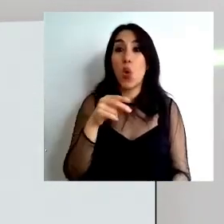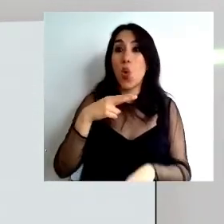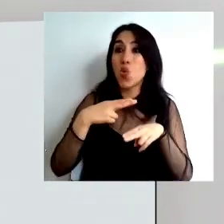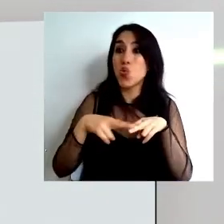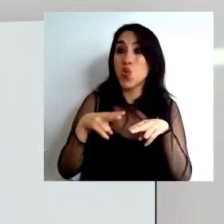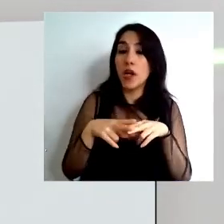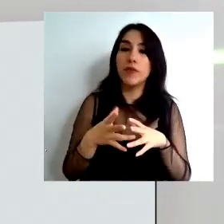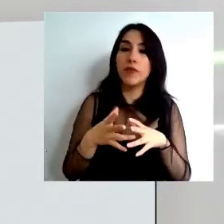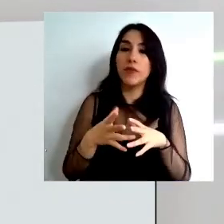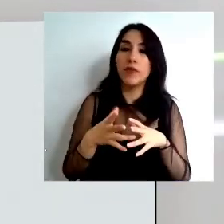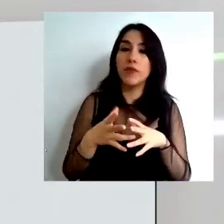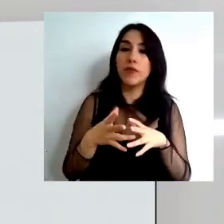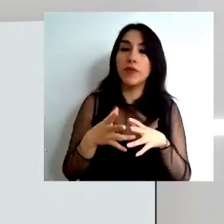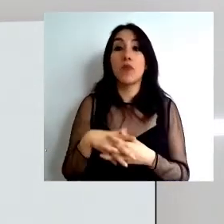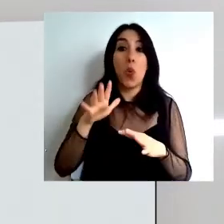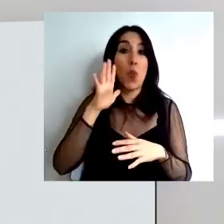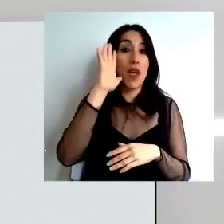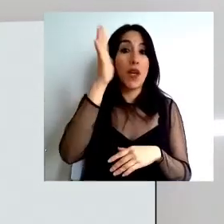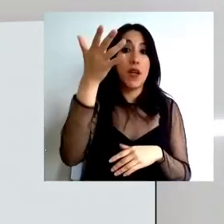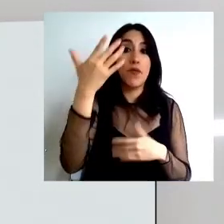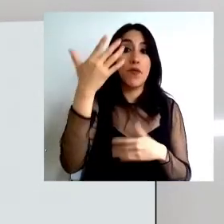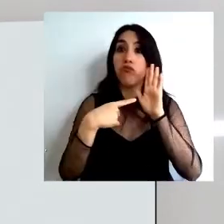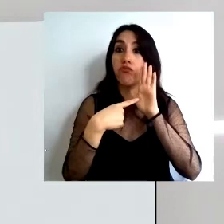coming from this system, so that